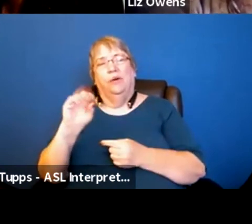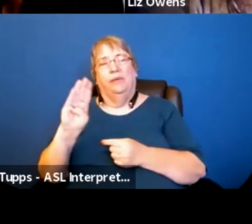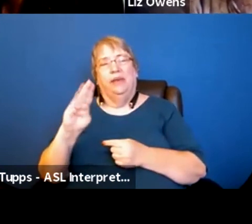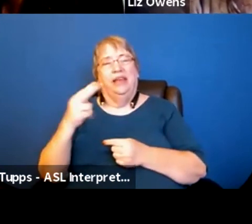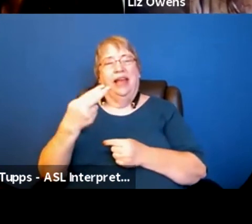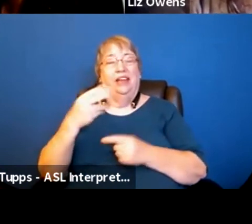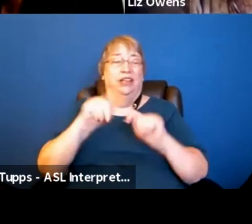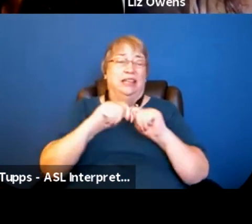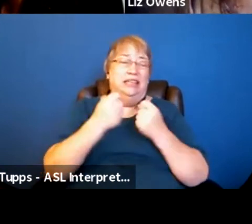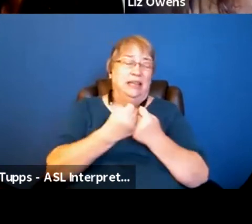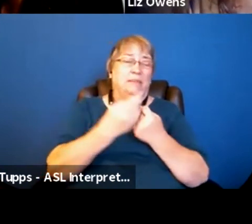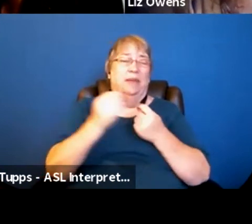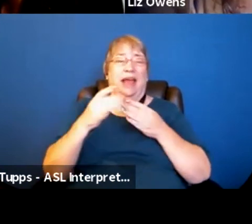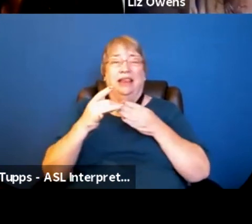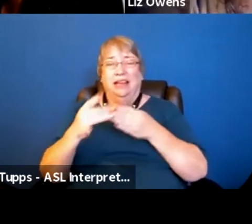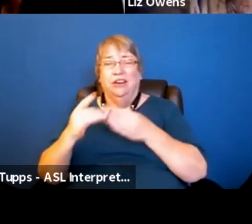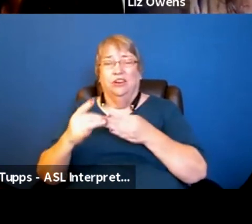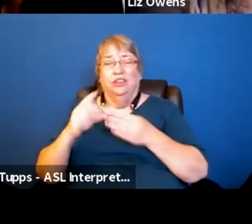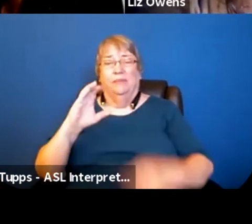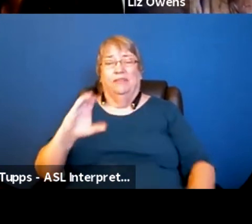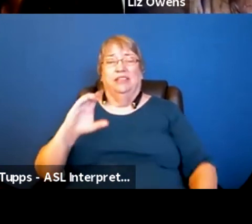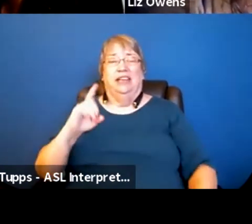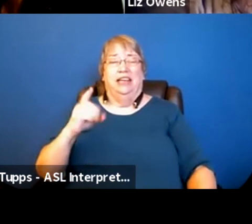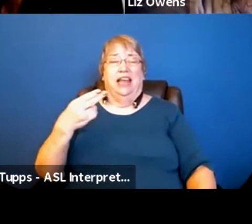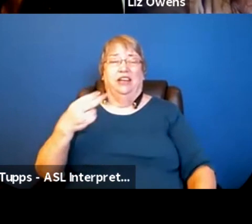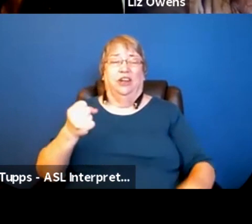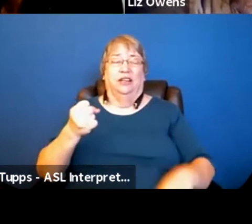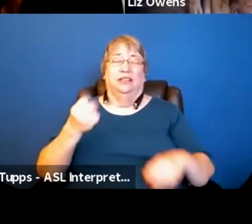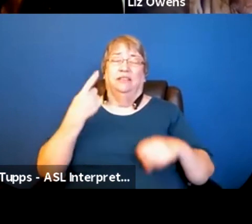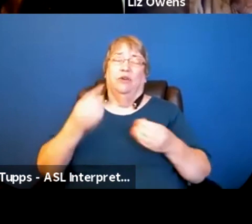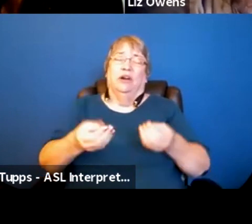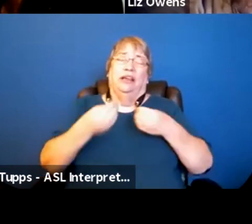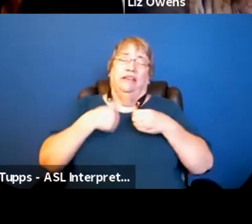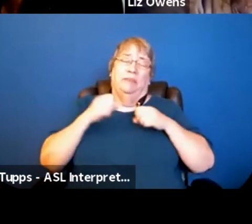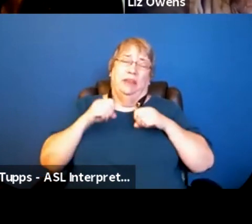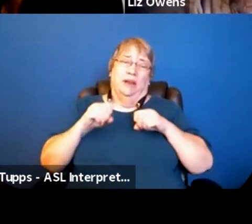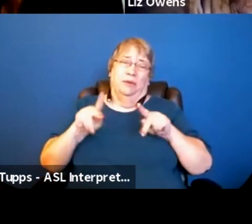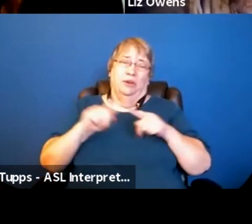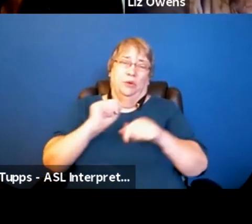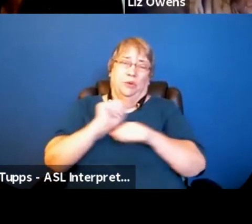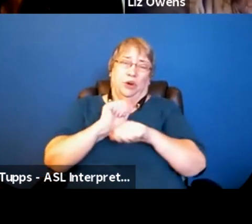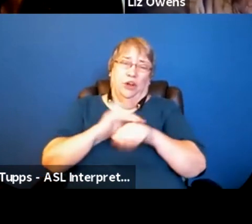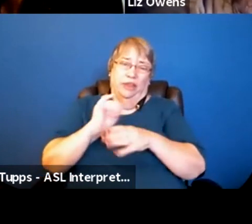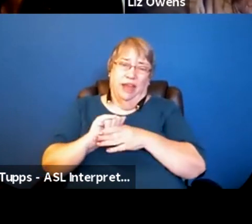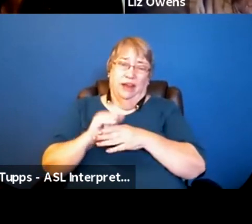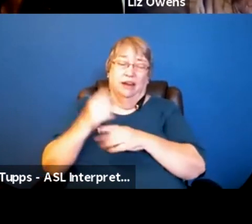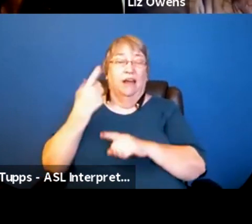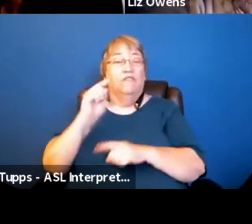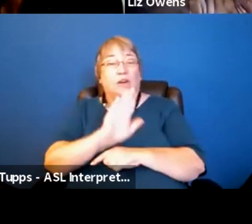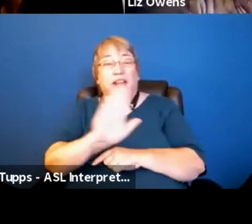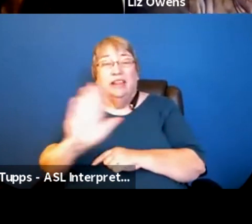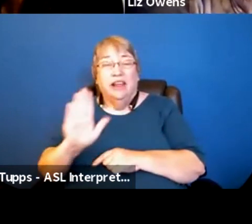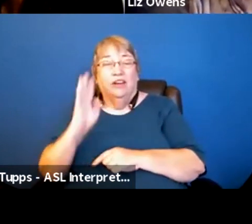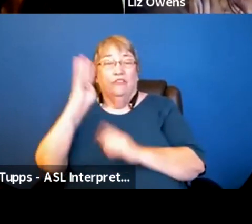and the leadership of CDHS just for the opportunity to work on this, for their creativity and also their real